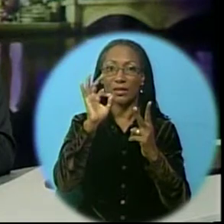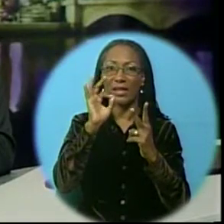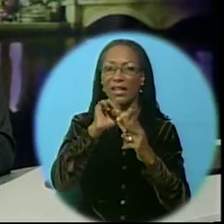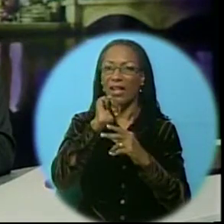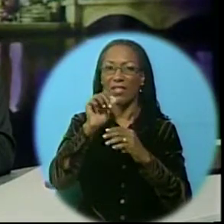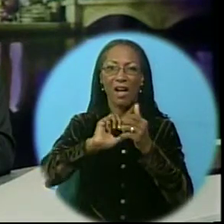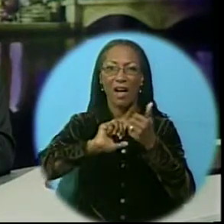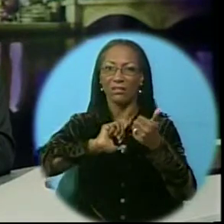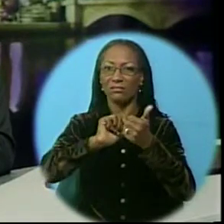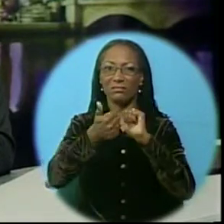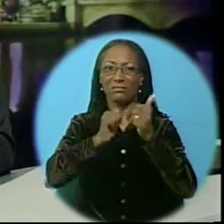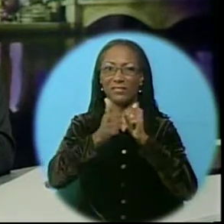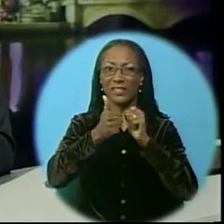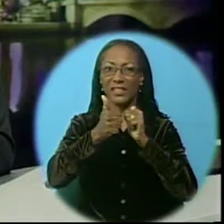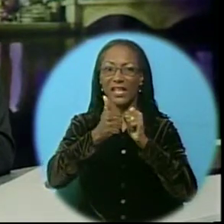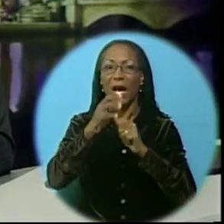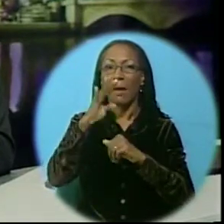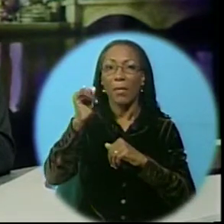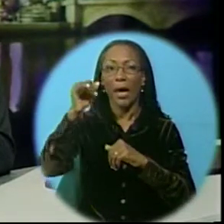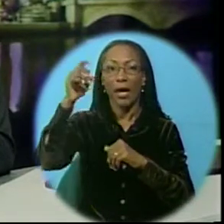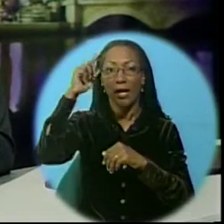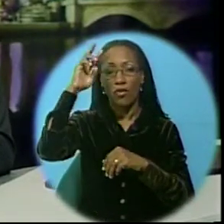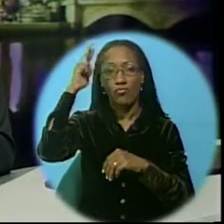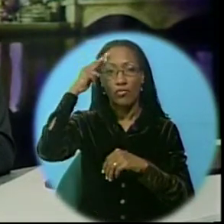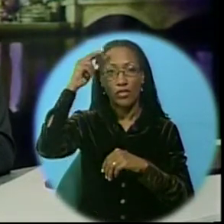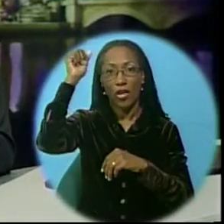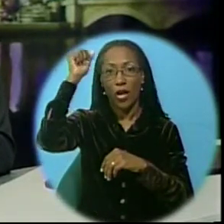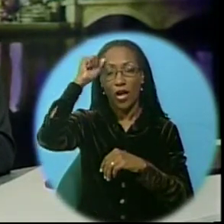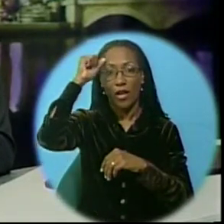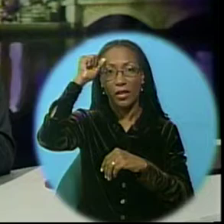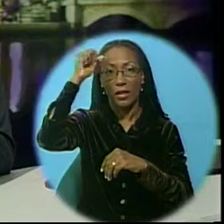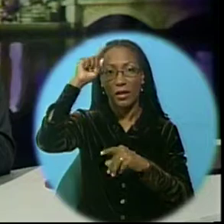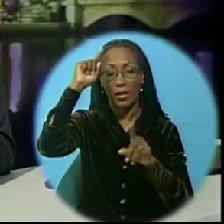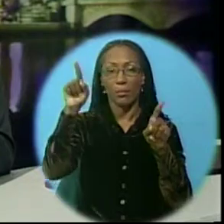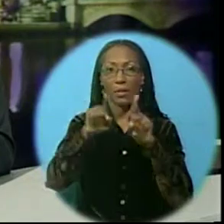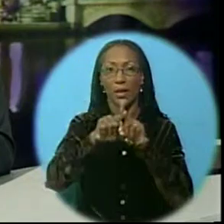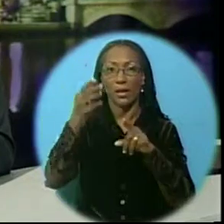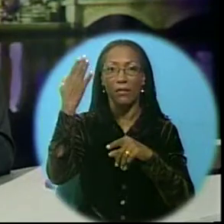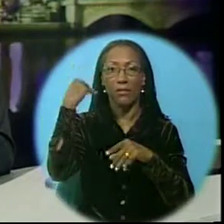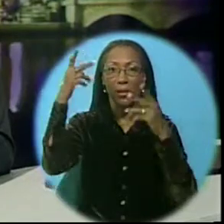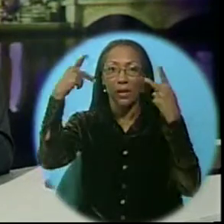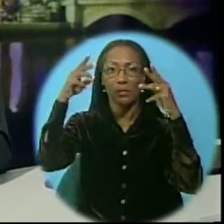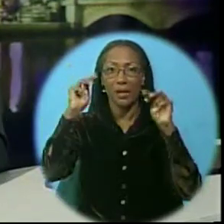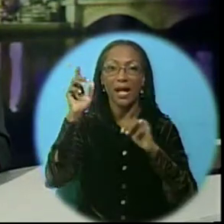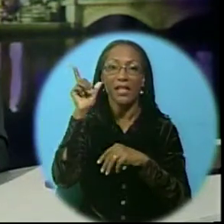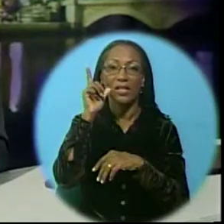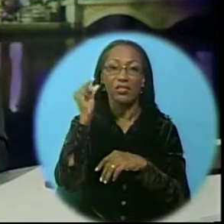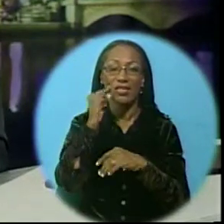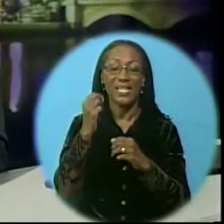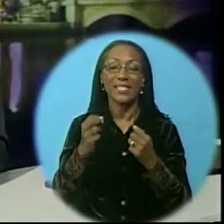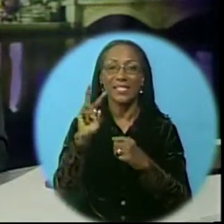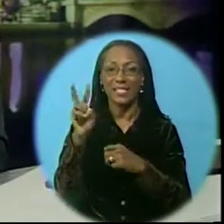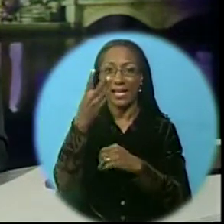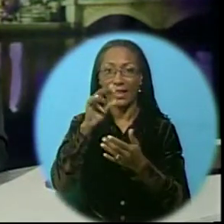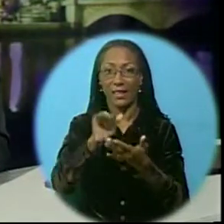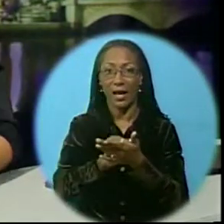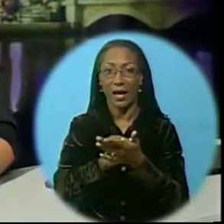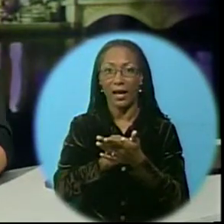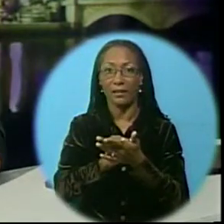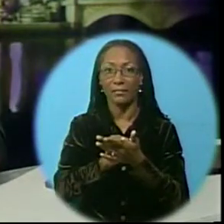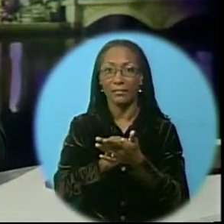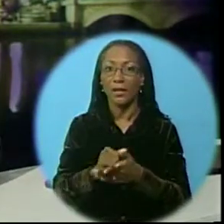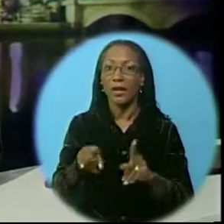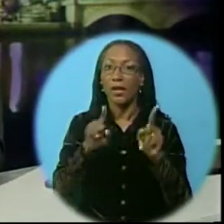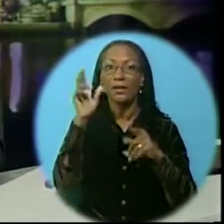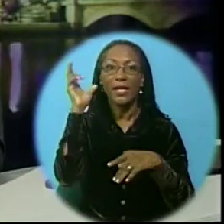by Richard Arthur, the brother of St. Peter MP and the former Prime Minister. Linda Goodrich seconded the nomination. And we're also hearing